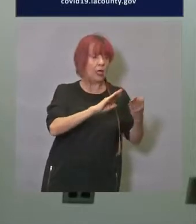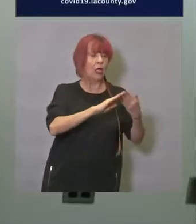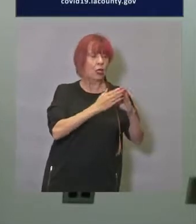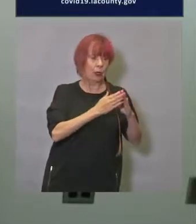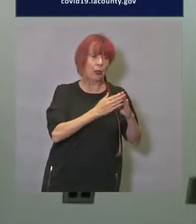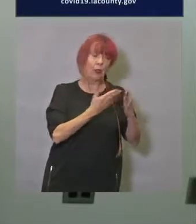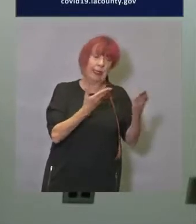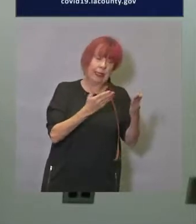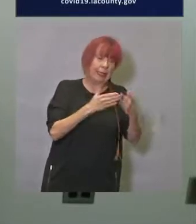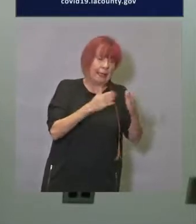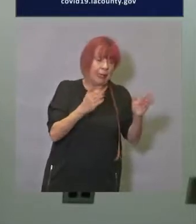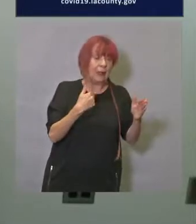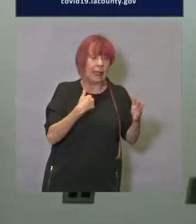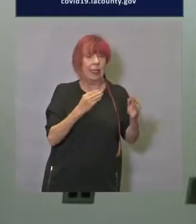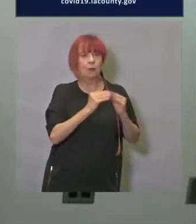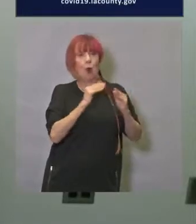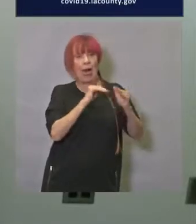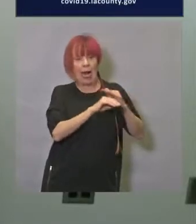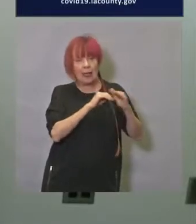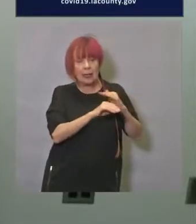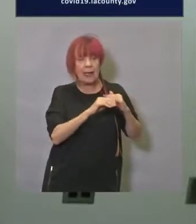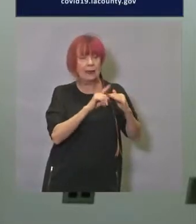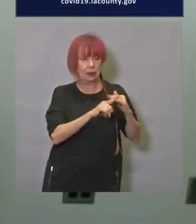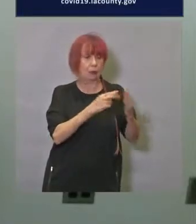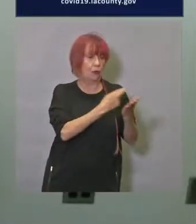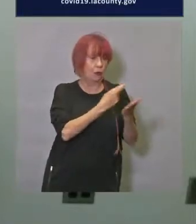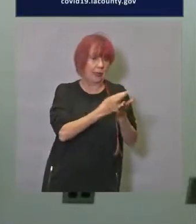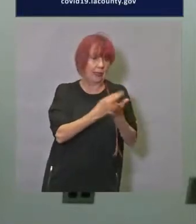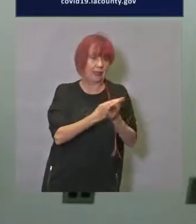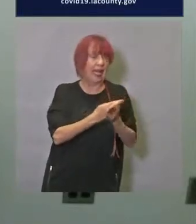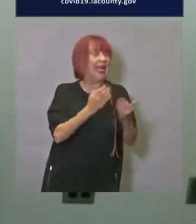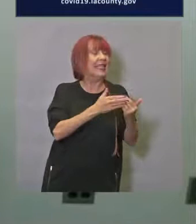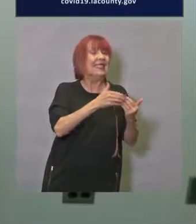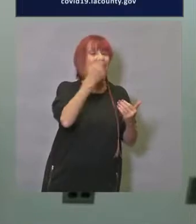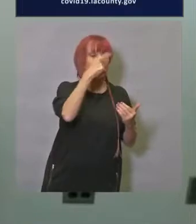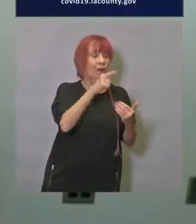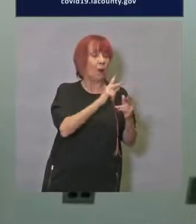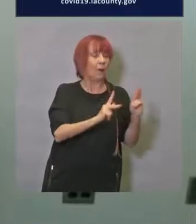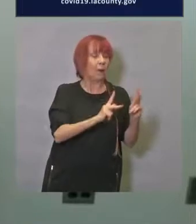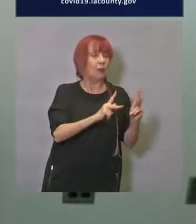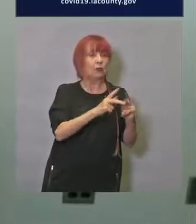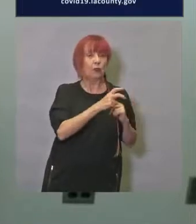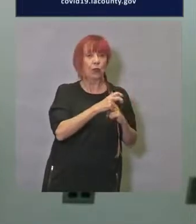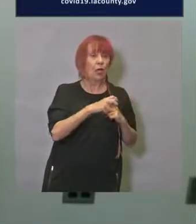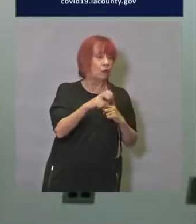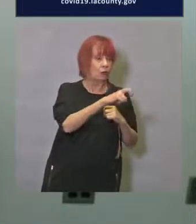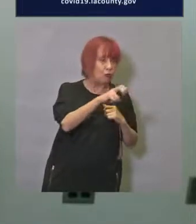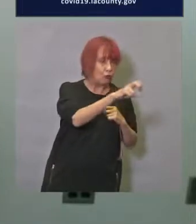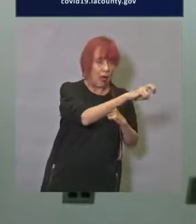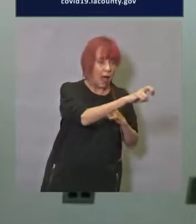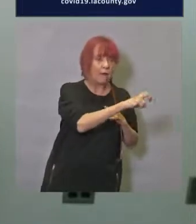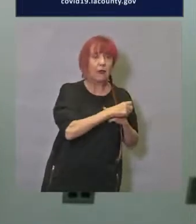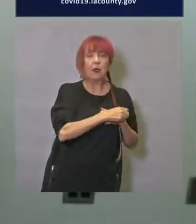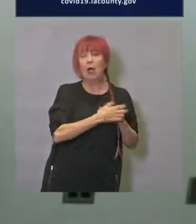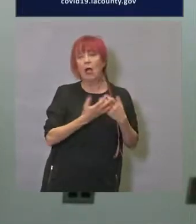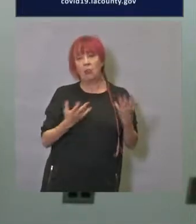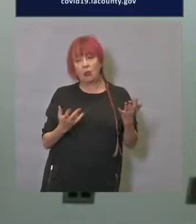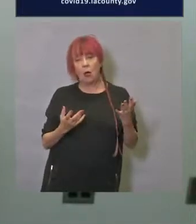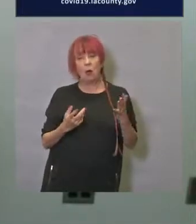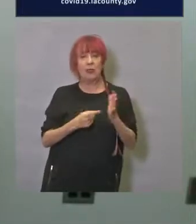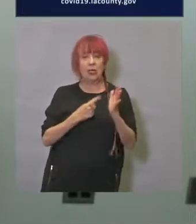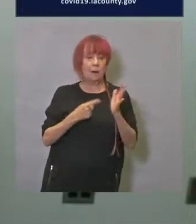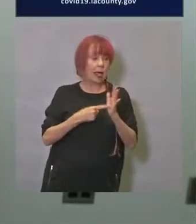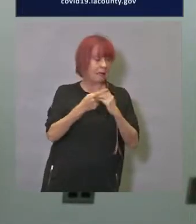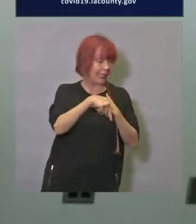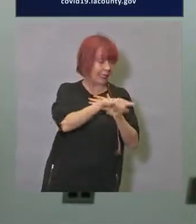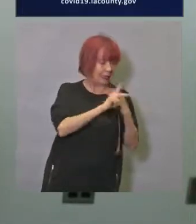more resources. It makes it easy for people to travel across the county to find a place to get vaccinated if there's not